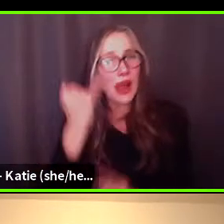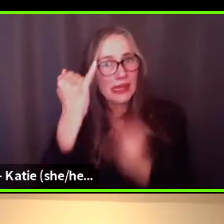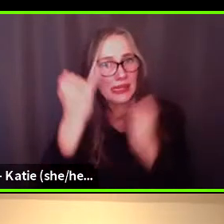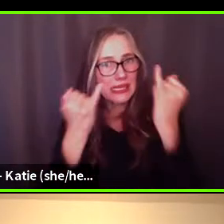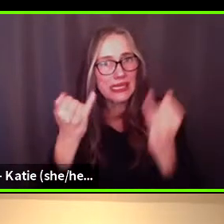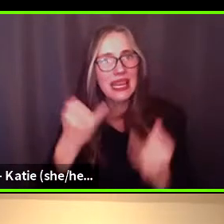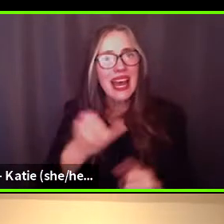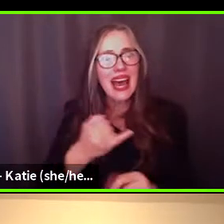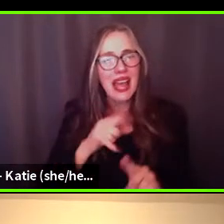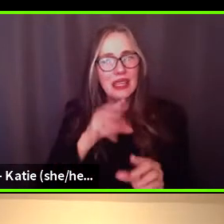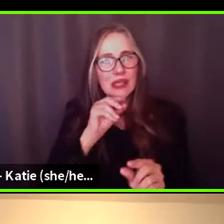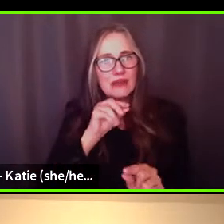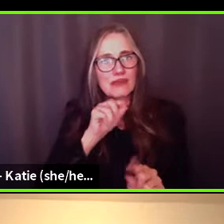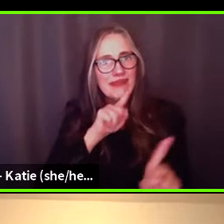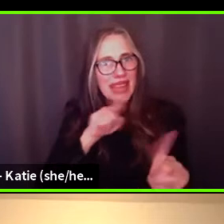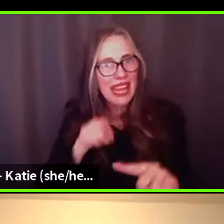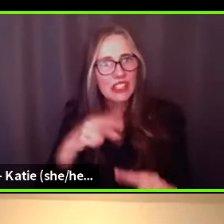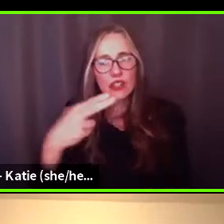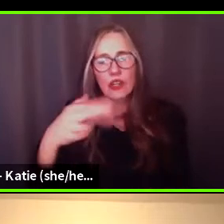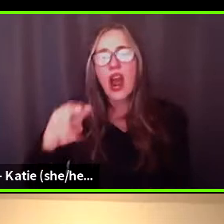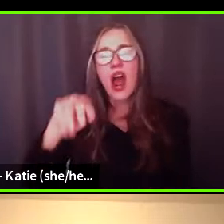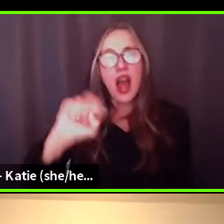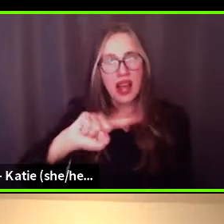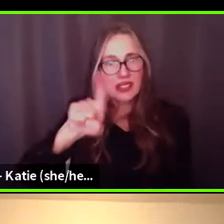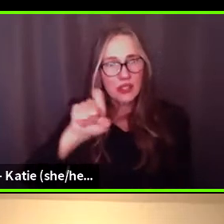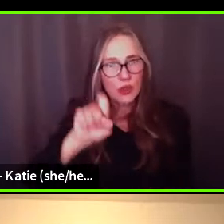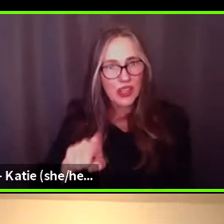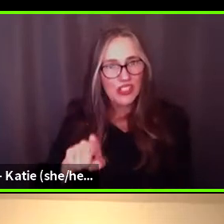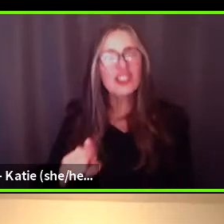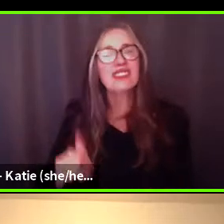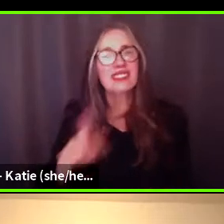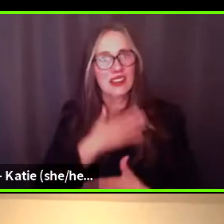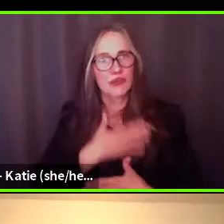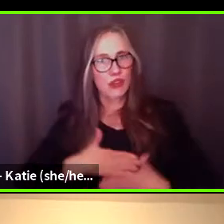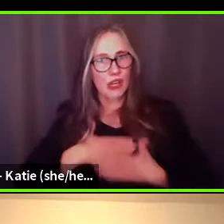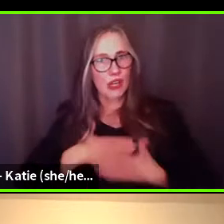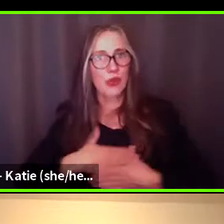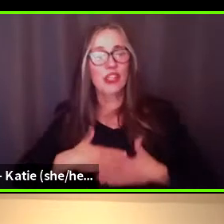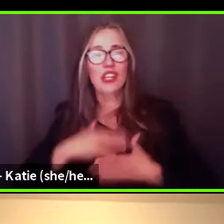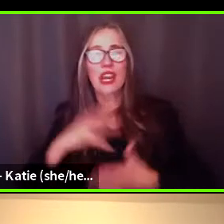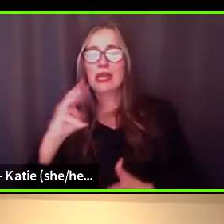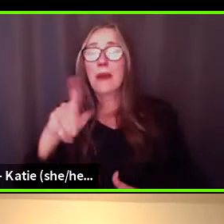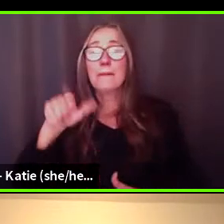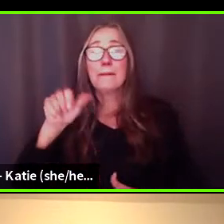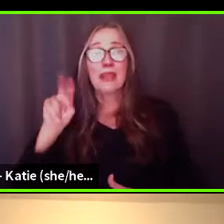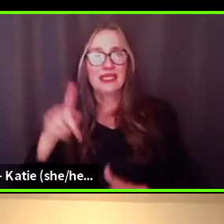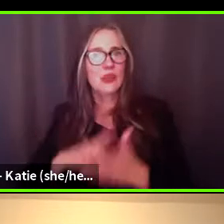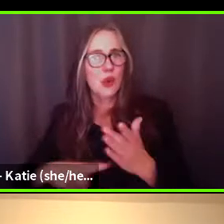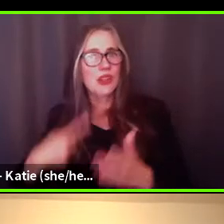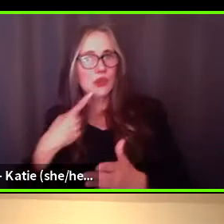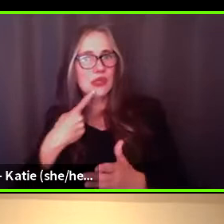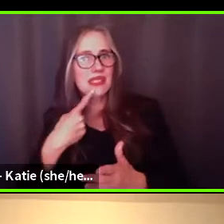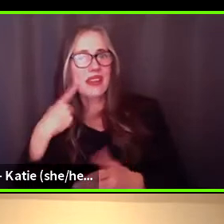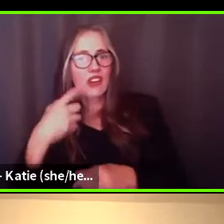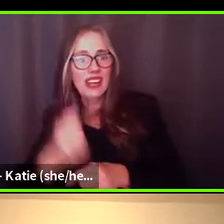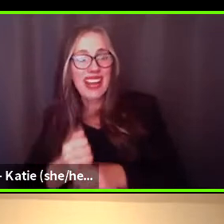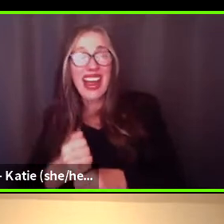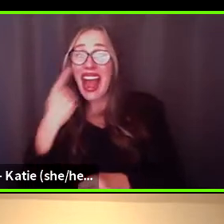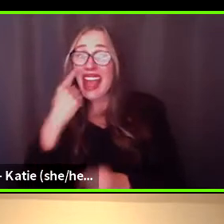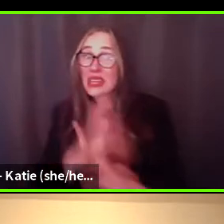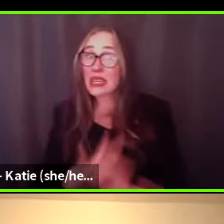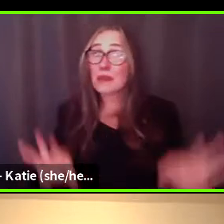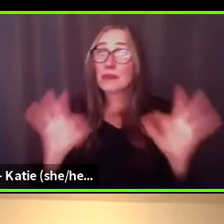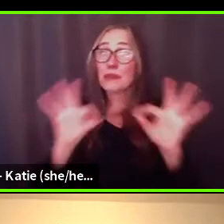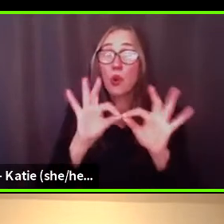exquisite framing the first is that the disability studies lens always needs to be foregrounded